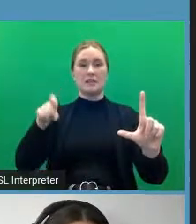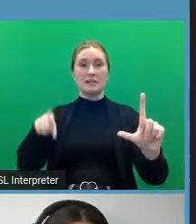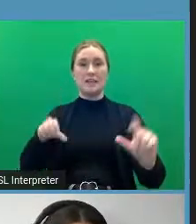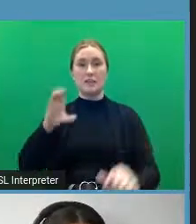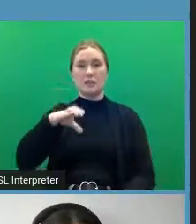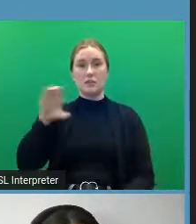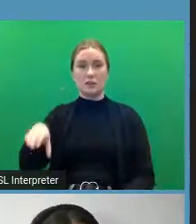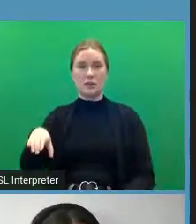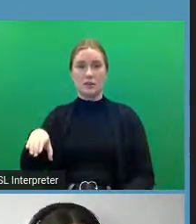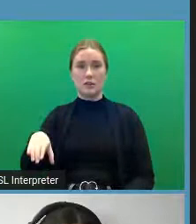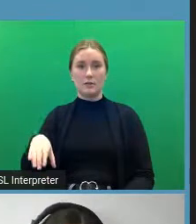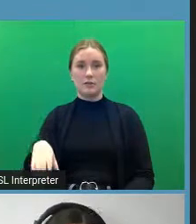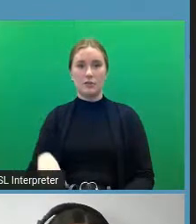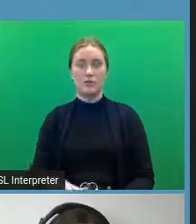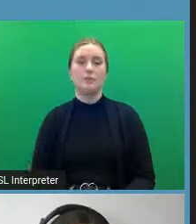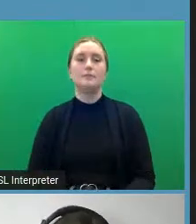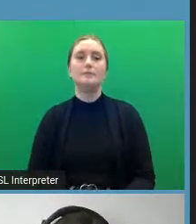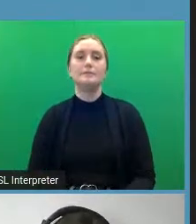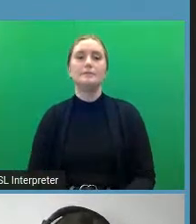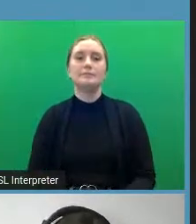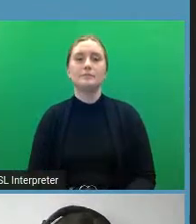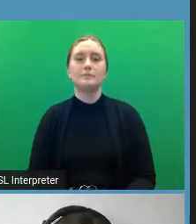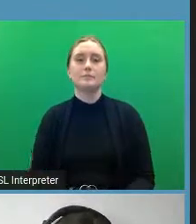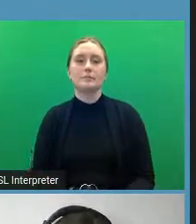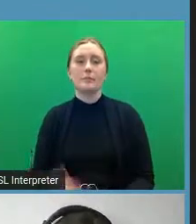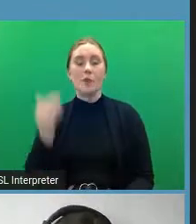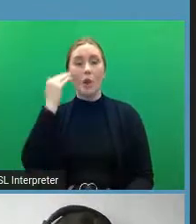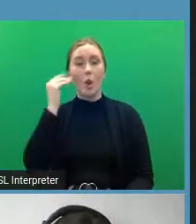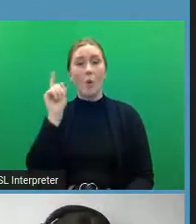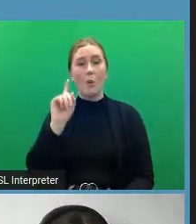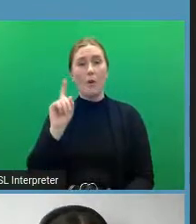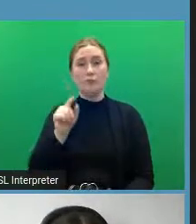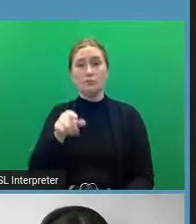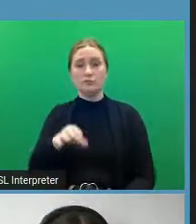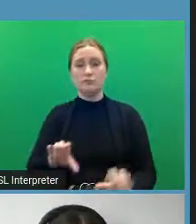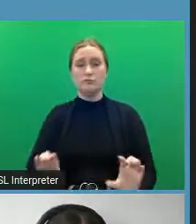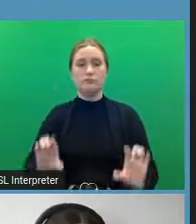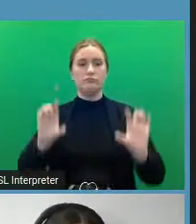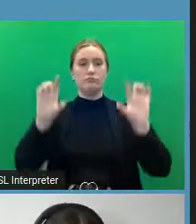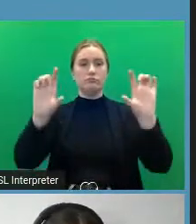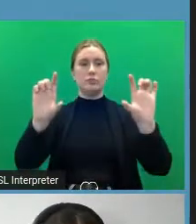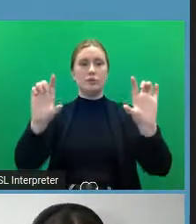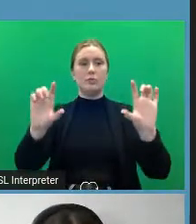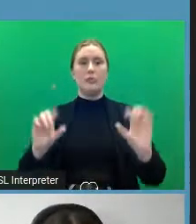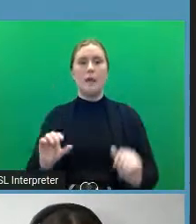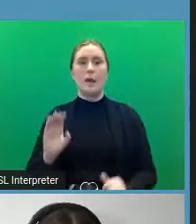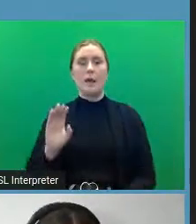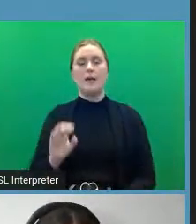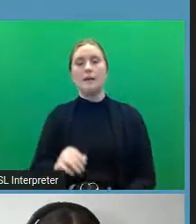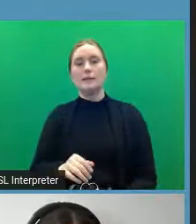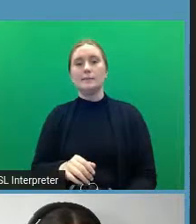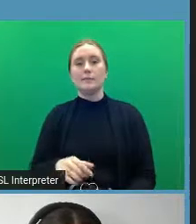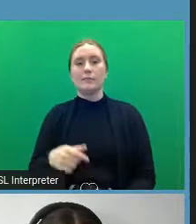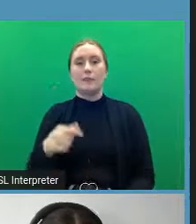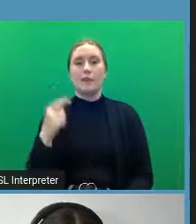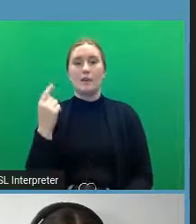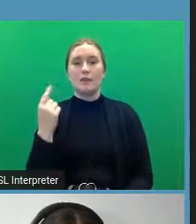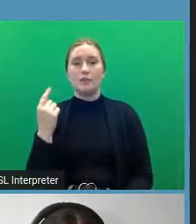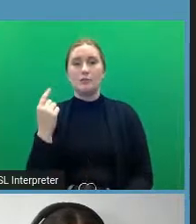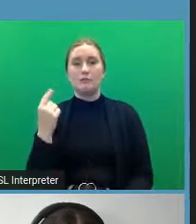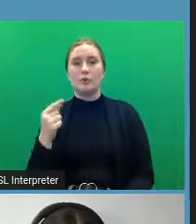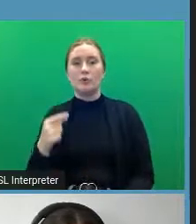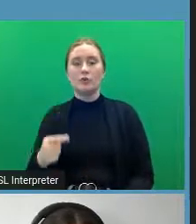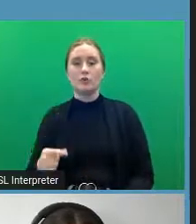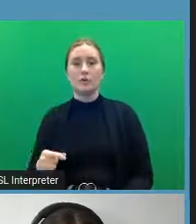using those, or where in the frame you're going to place a box or a green screened